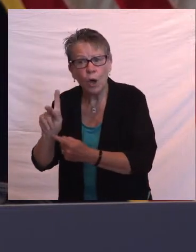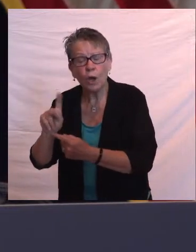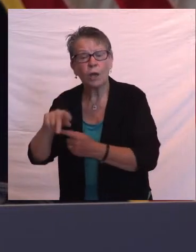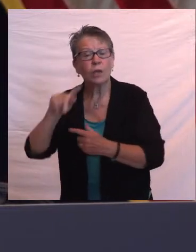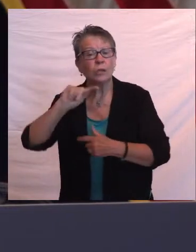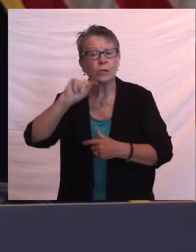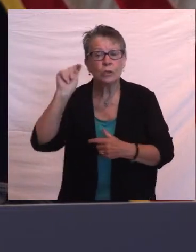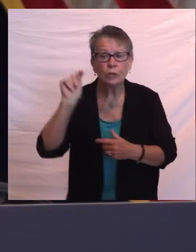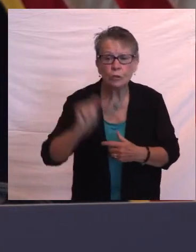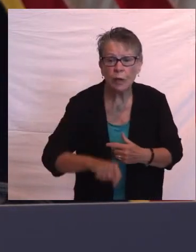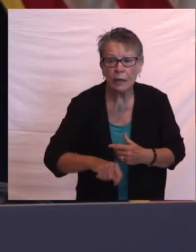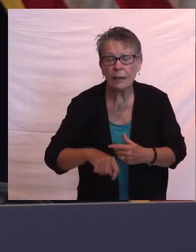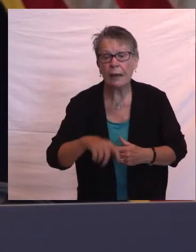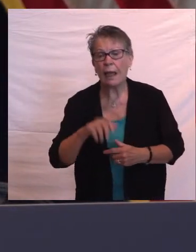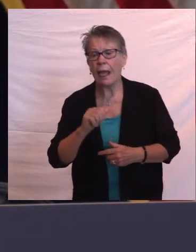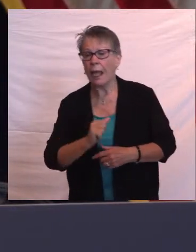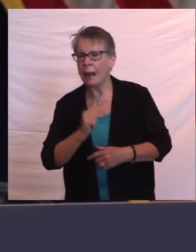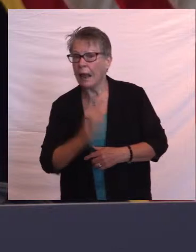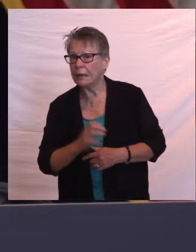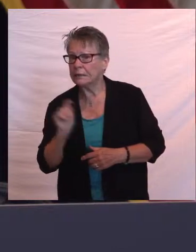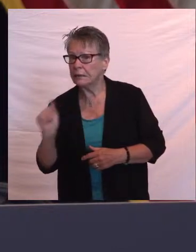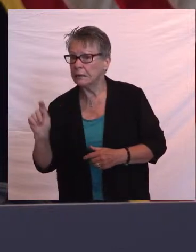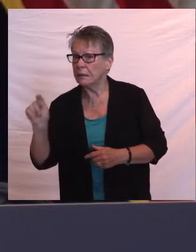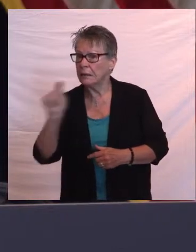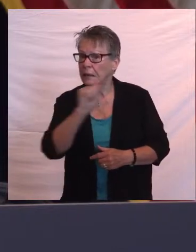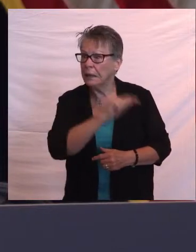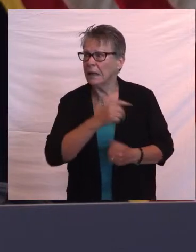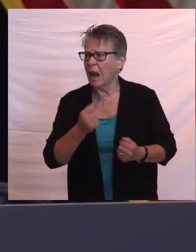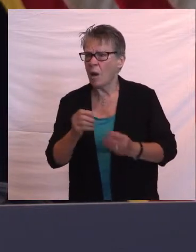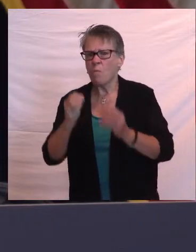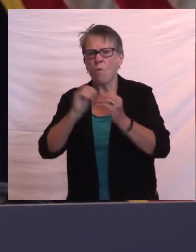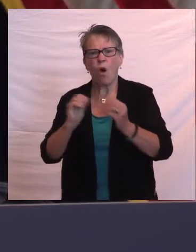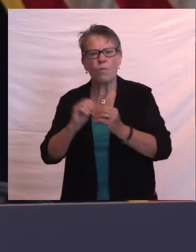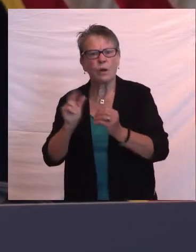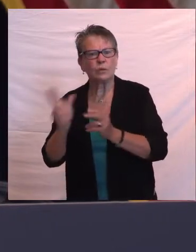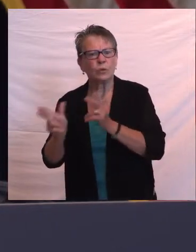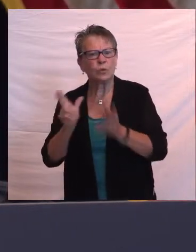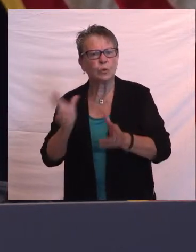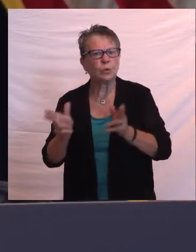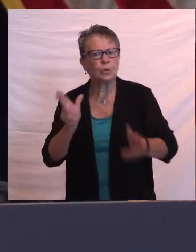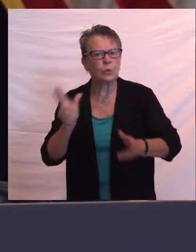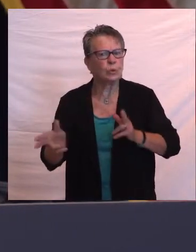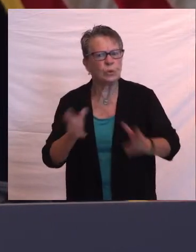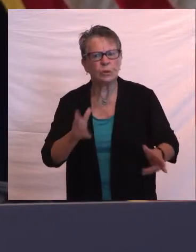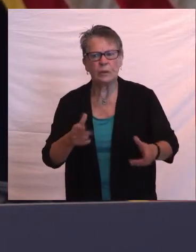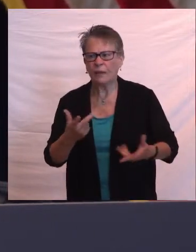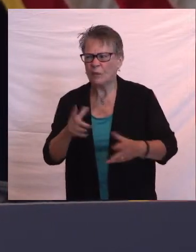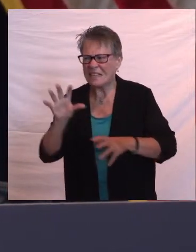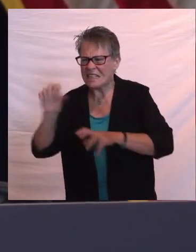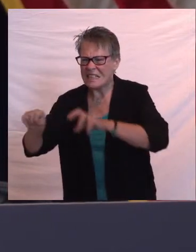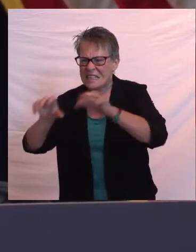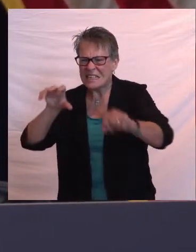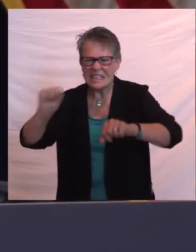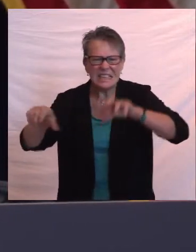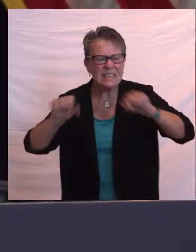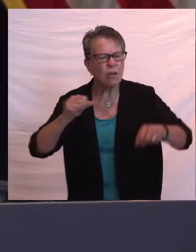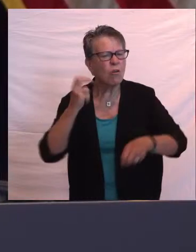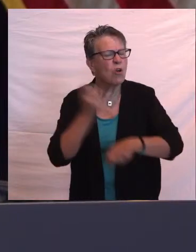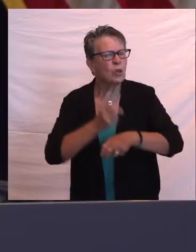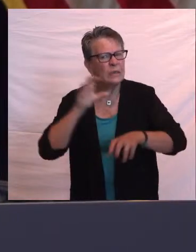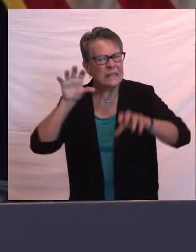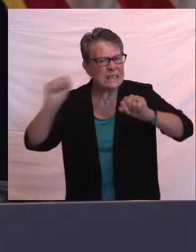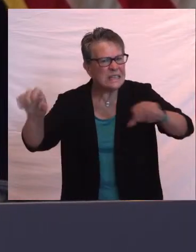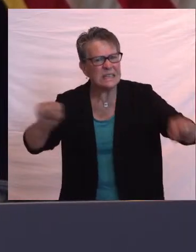only those violent offenders, but also in getting those crime guns off the streets is where we're working with all of our federal, state, county, and